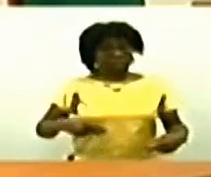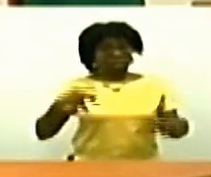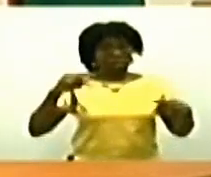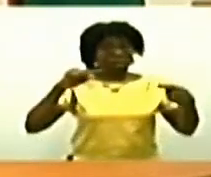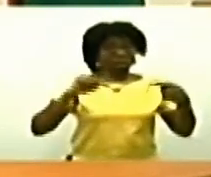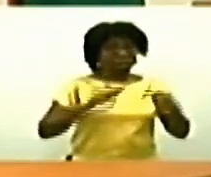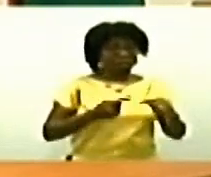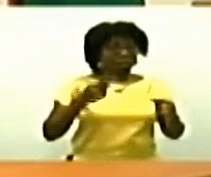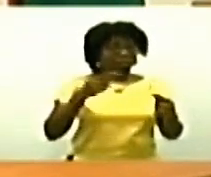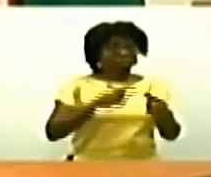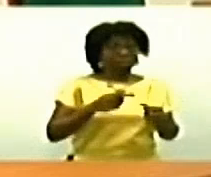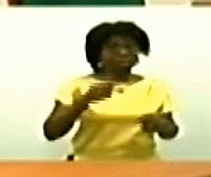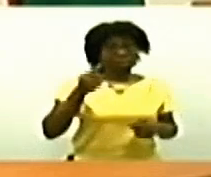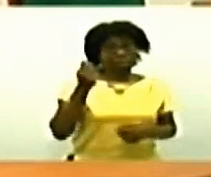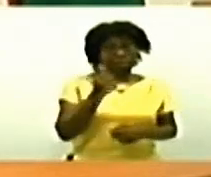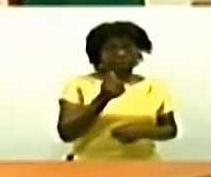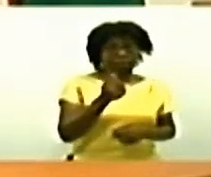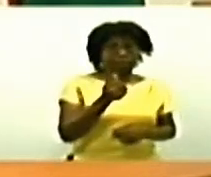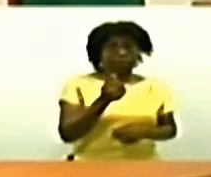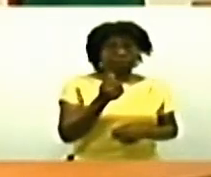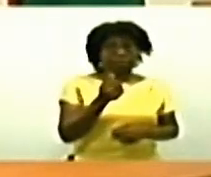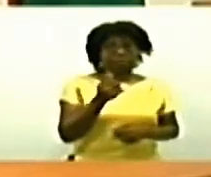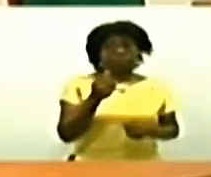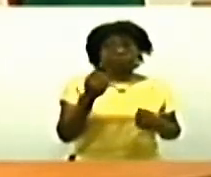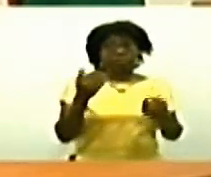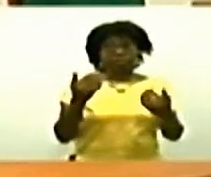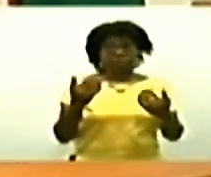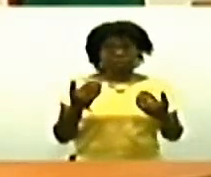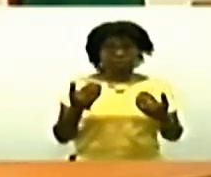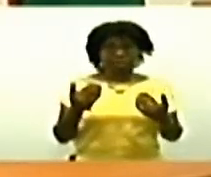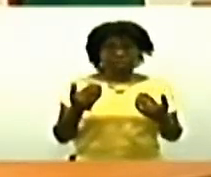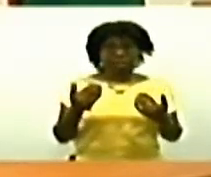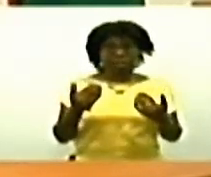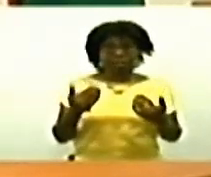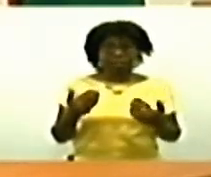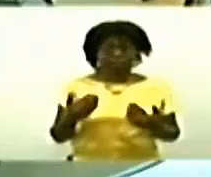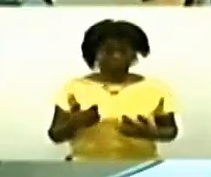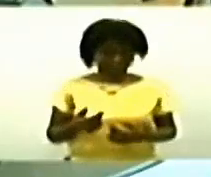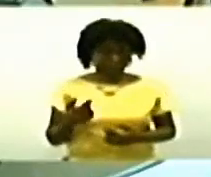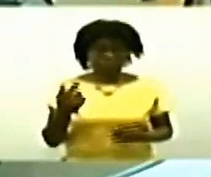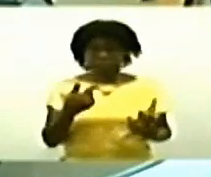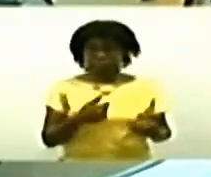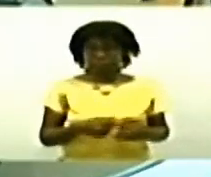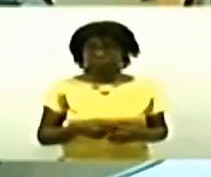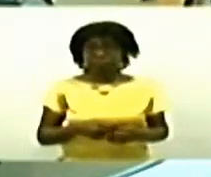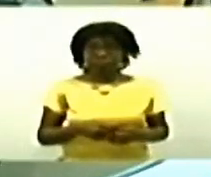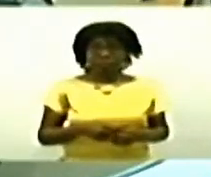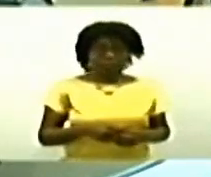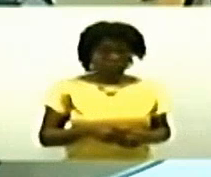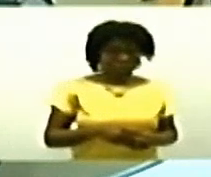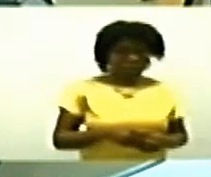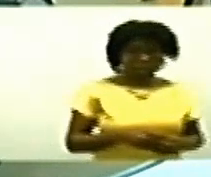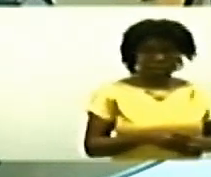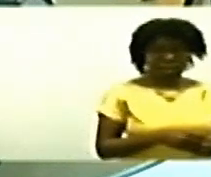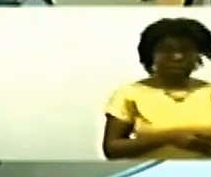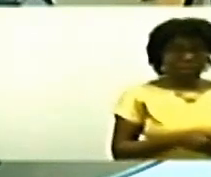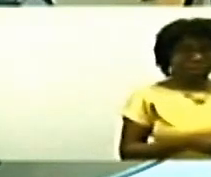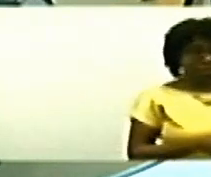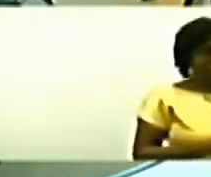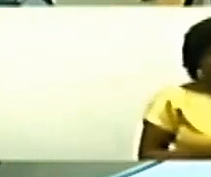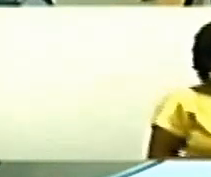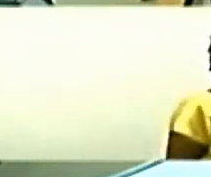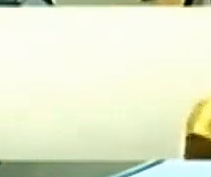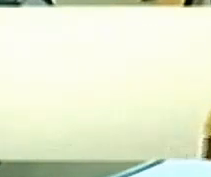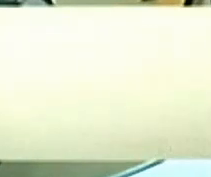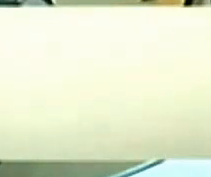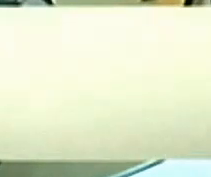points. And now I would solicit, Senator Cox. The question is that the bill be